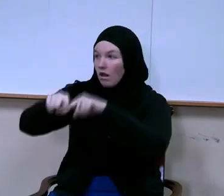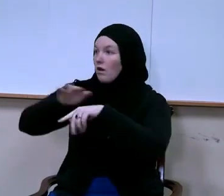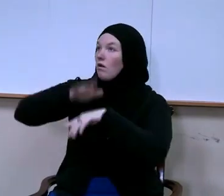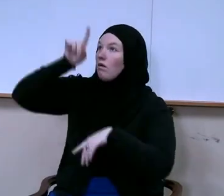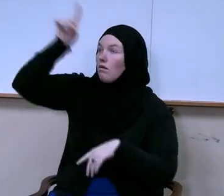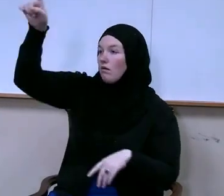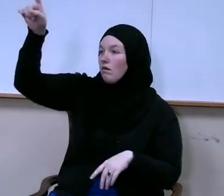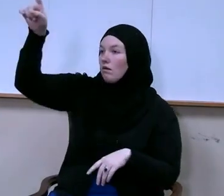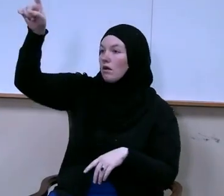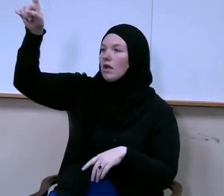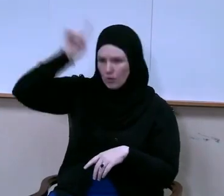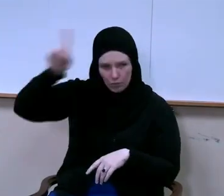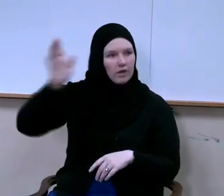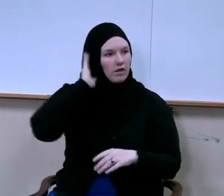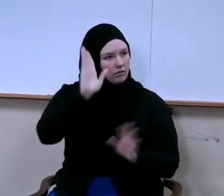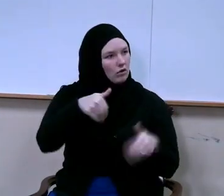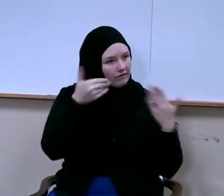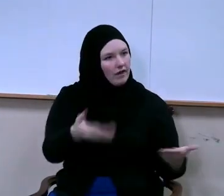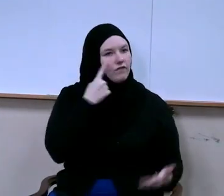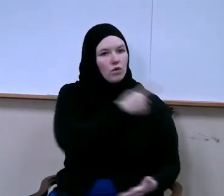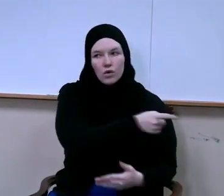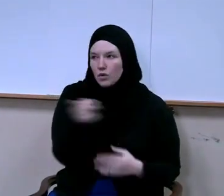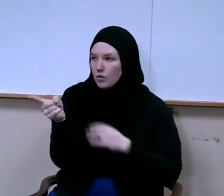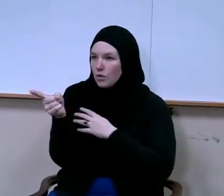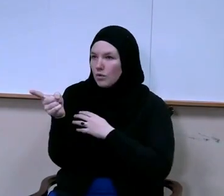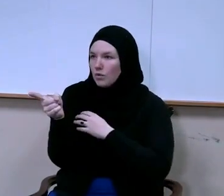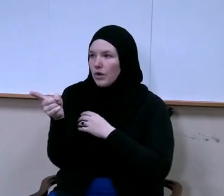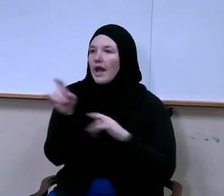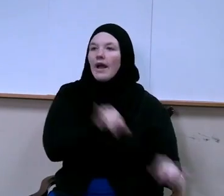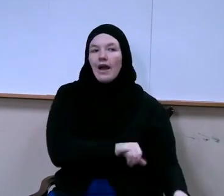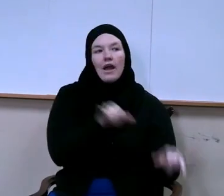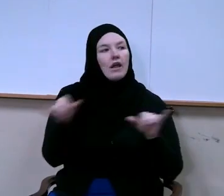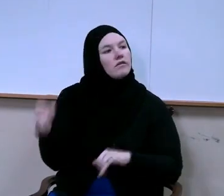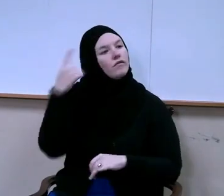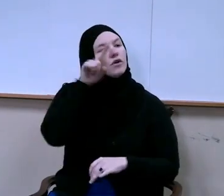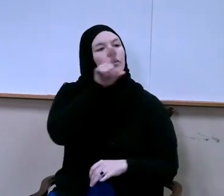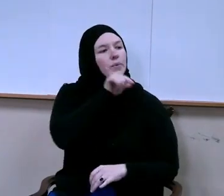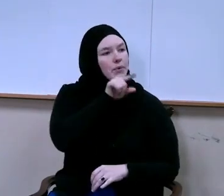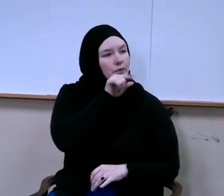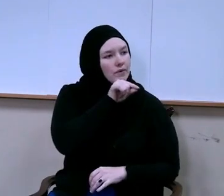to provide for you, He would provide for you as He does for the birds.